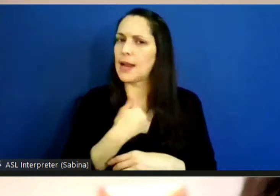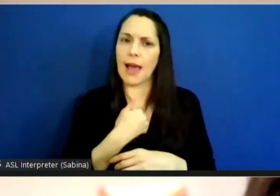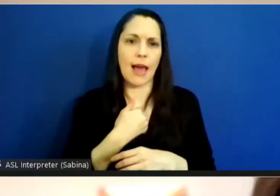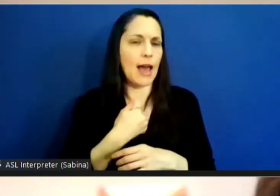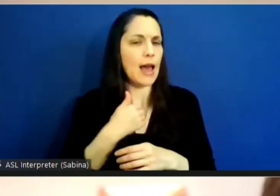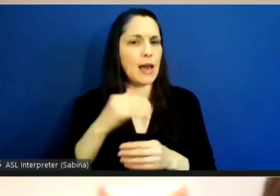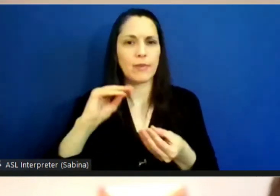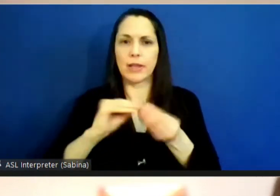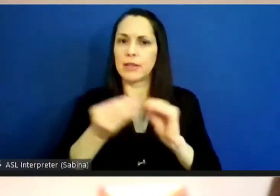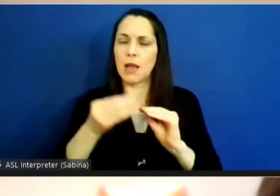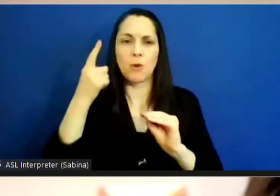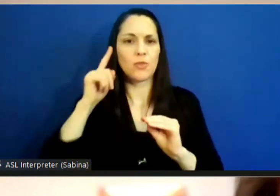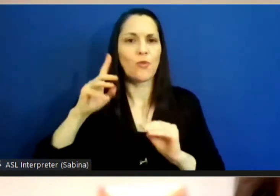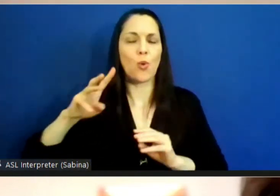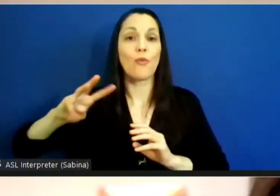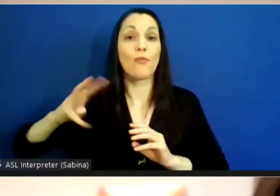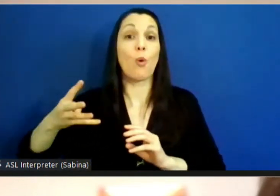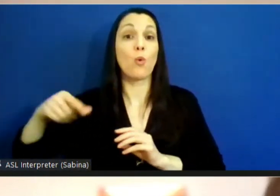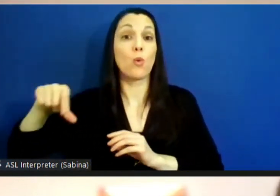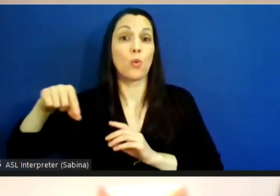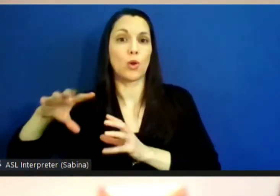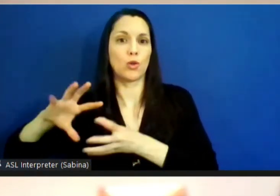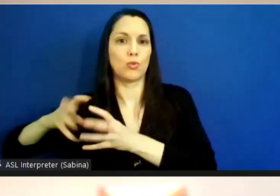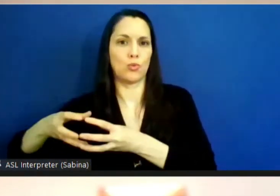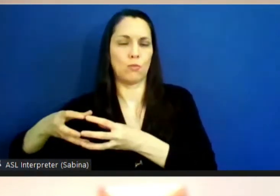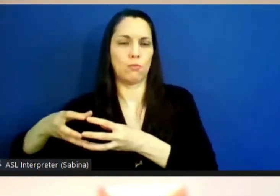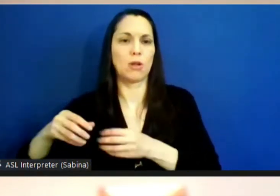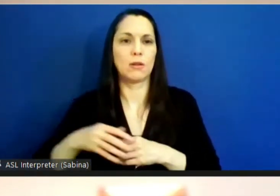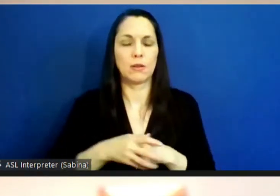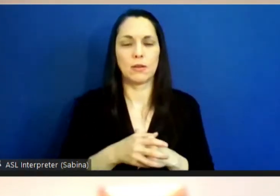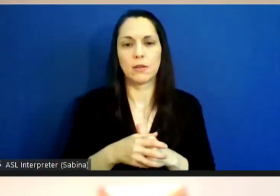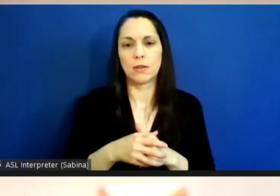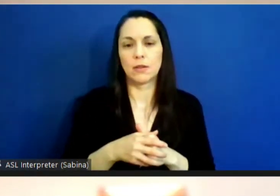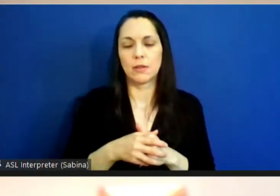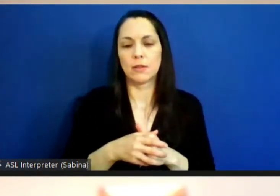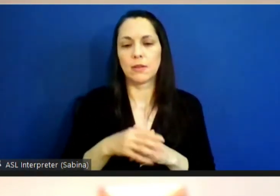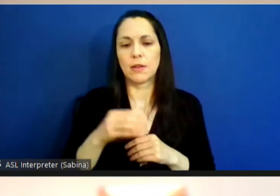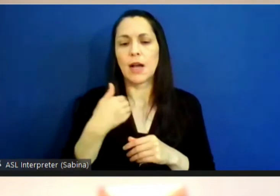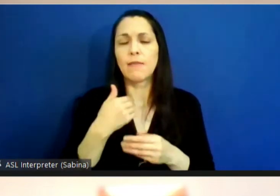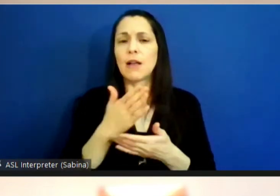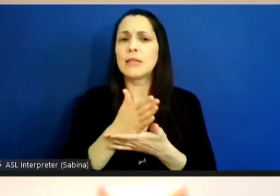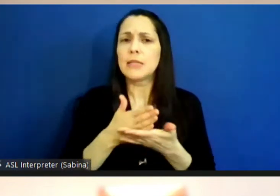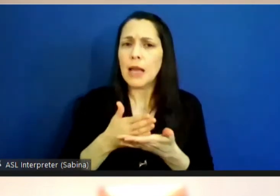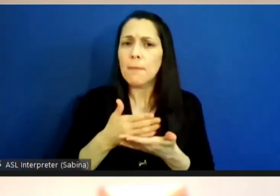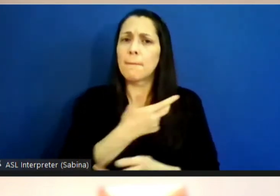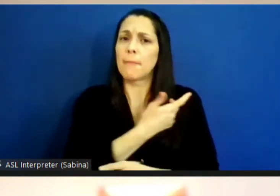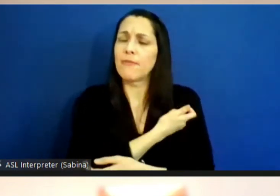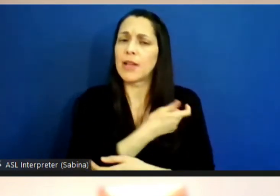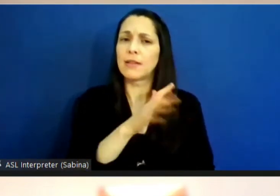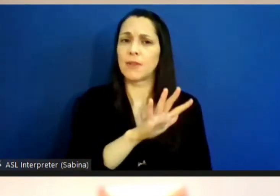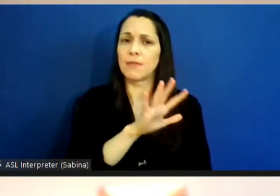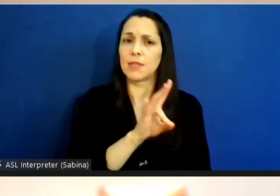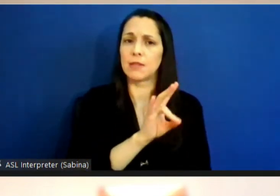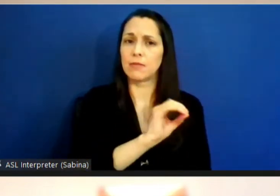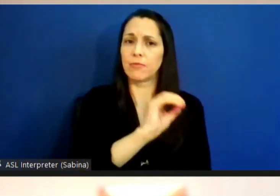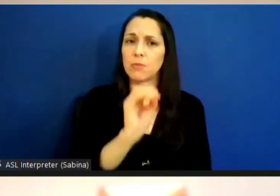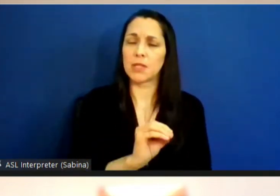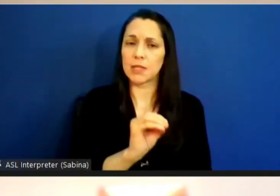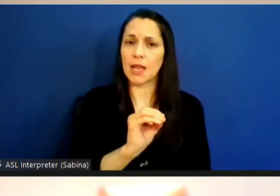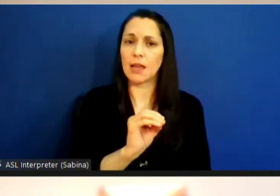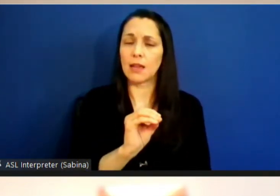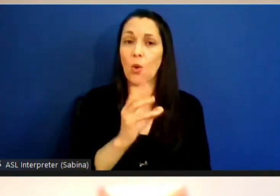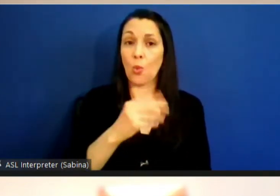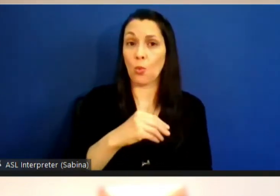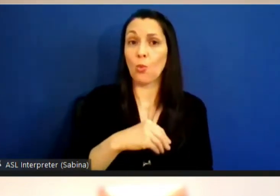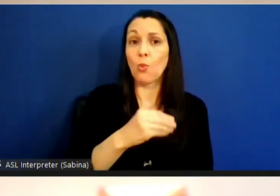quartile residents. We have at least partially vaccinated 57% of